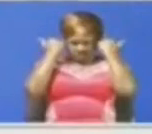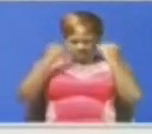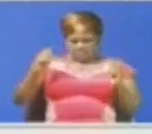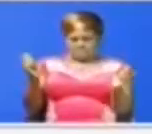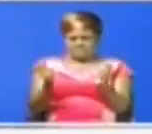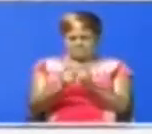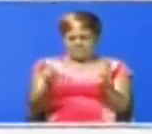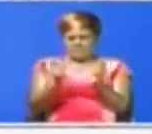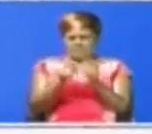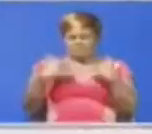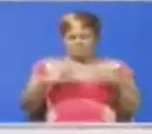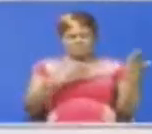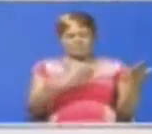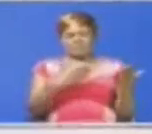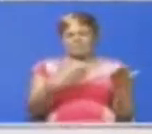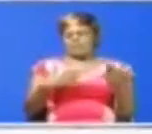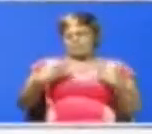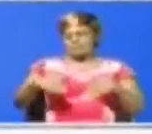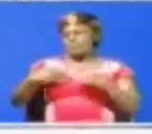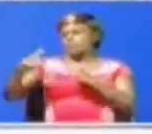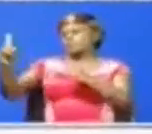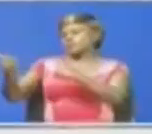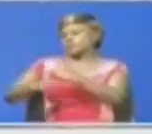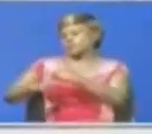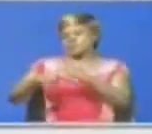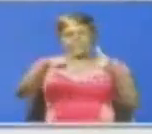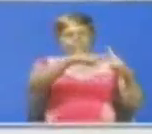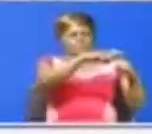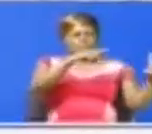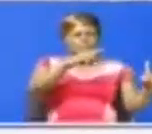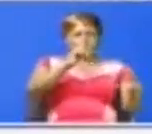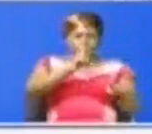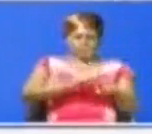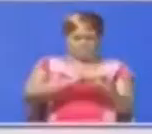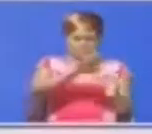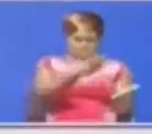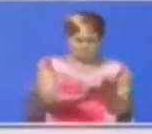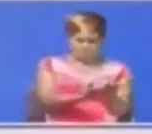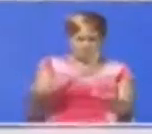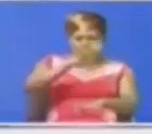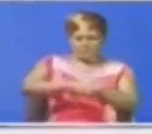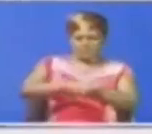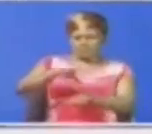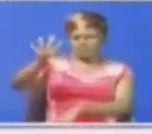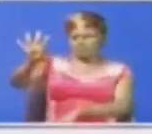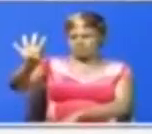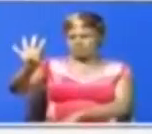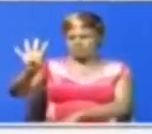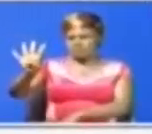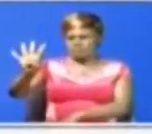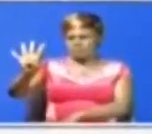residents here. It is claimed that six people have been killed, but when we arrived early morning, we counted four.